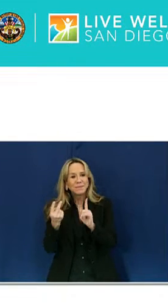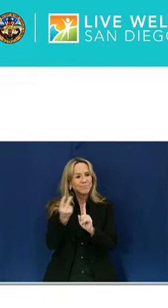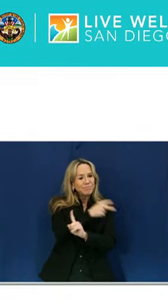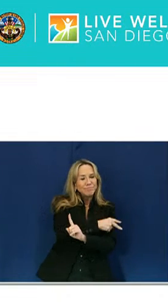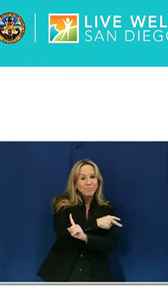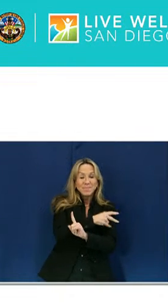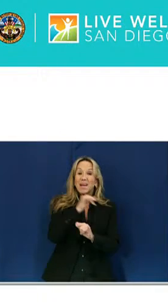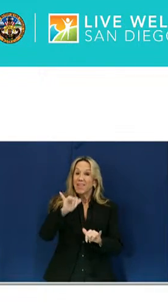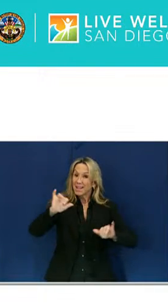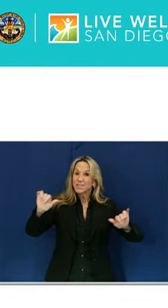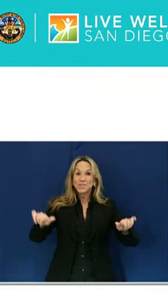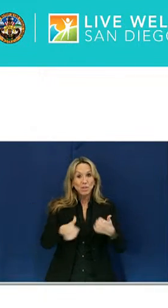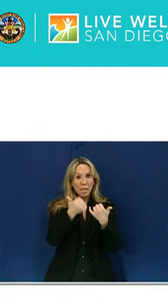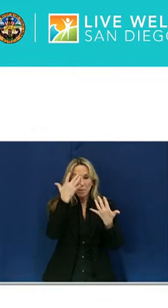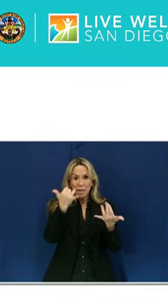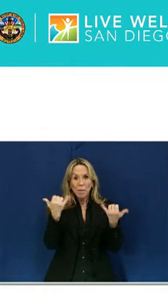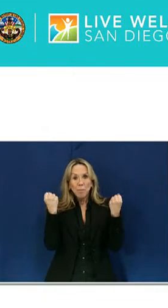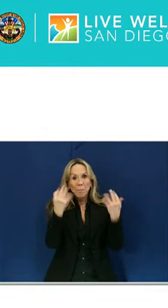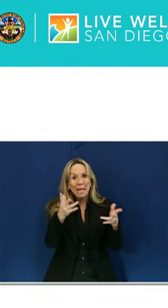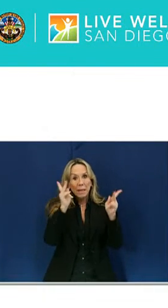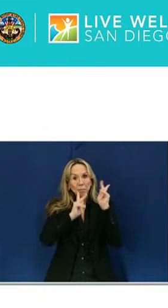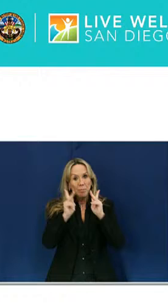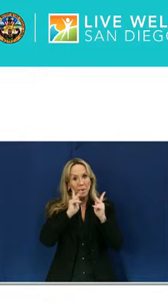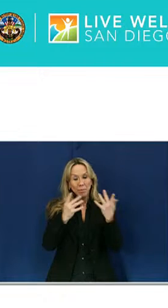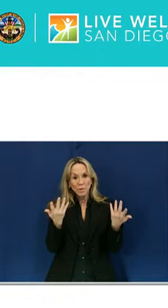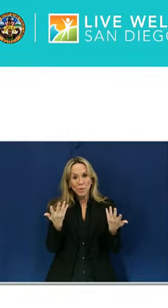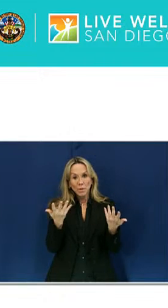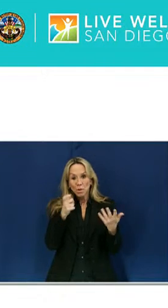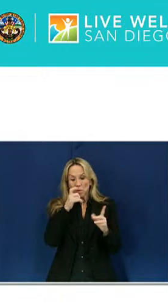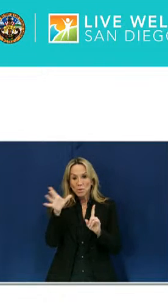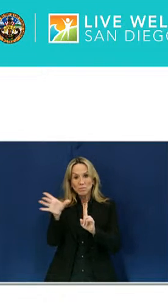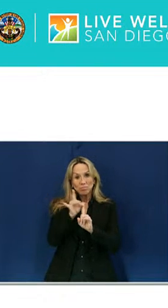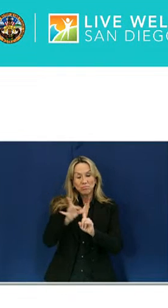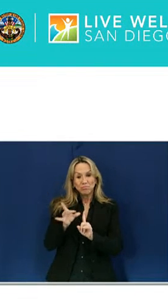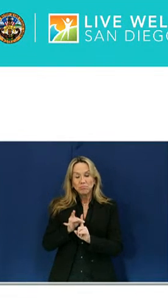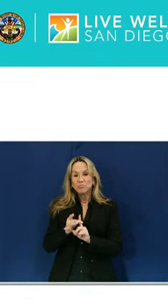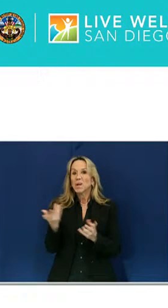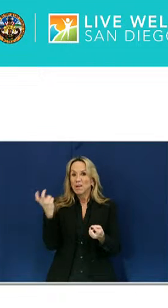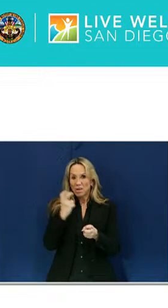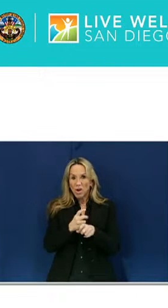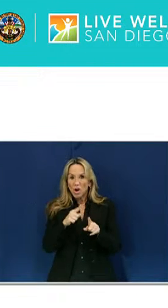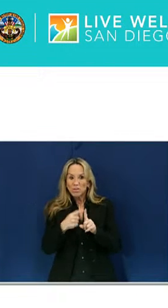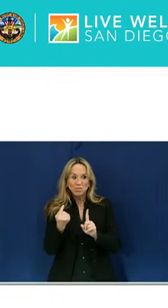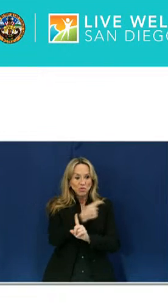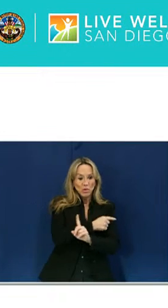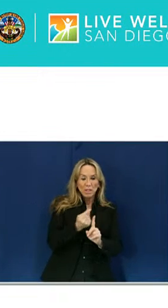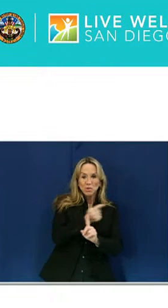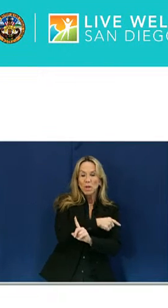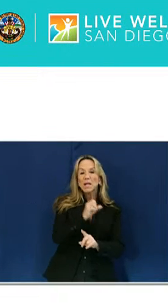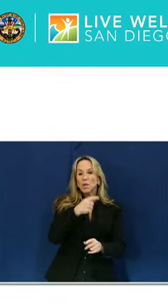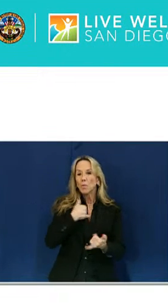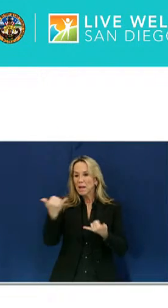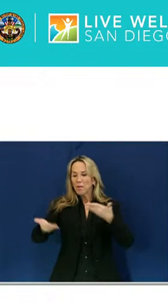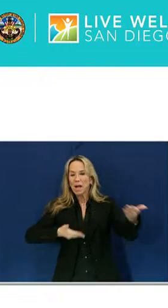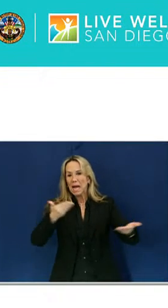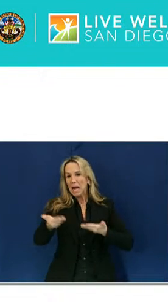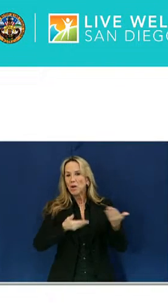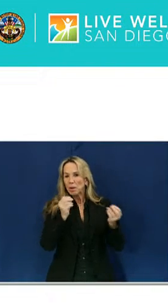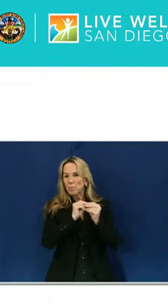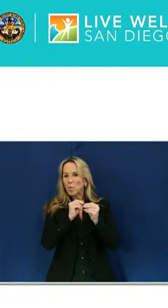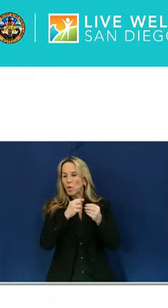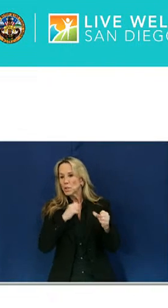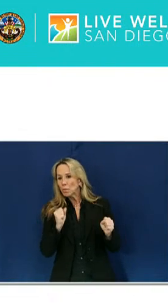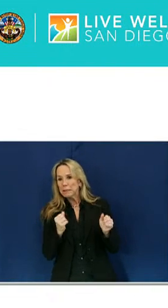a challenge with such a massive increase. We are moving to bring on more staffing, and we think this number will begin climbing, and we will get back caught up. But it